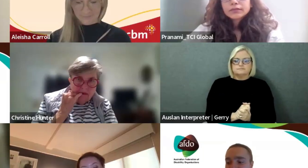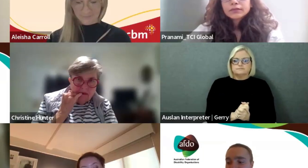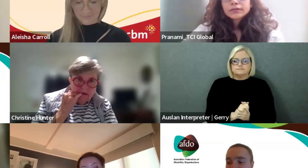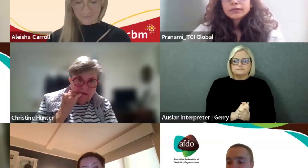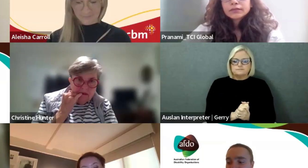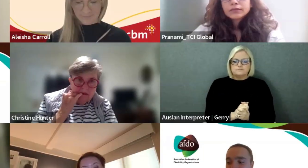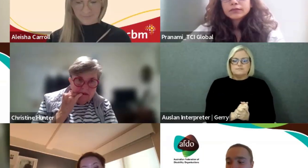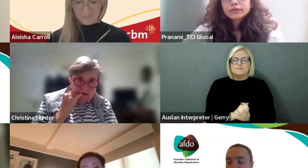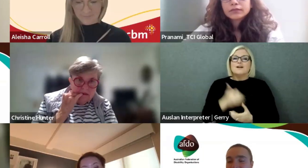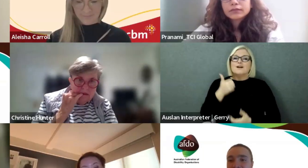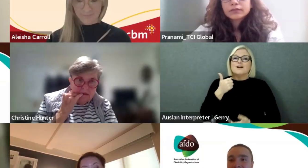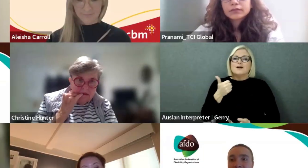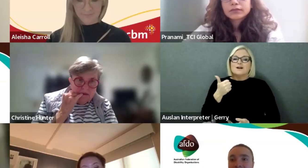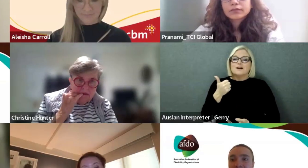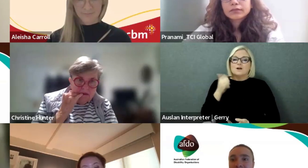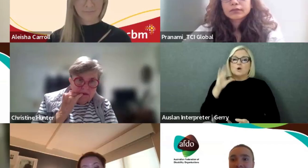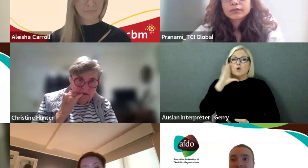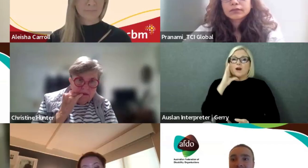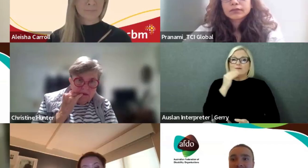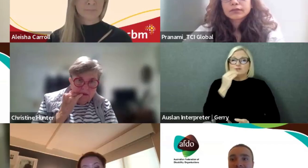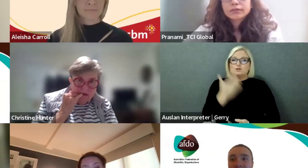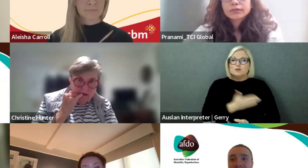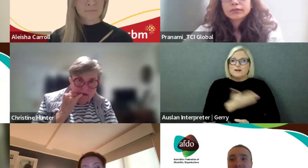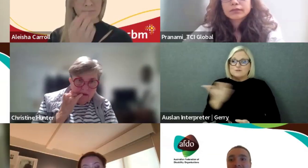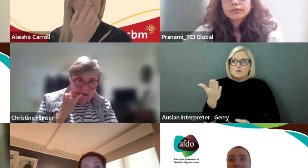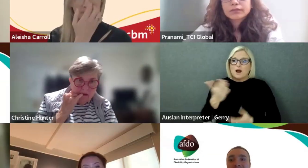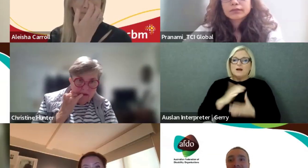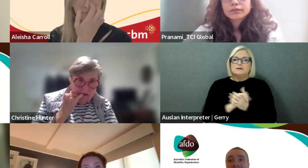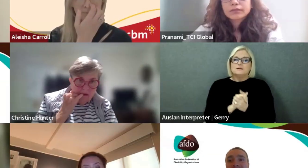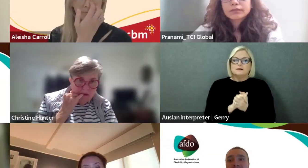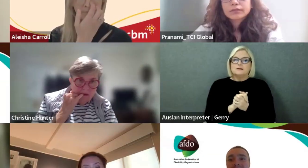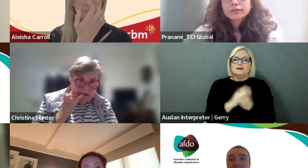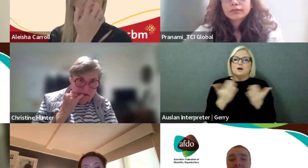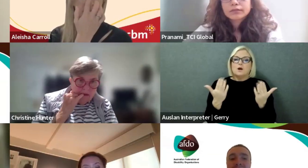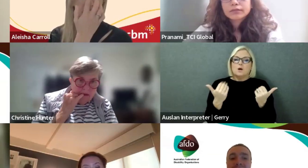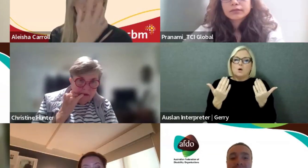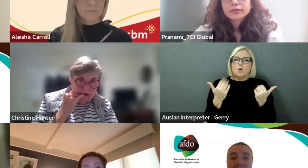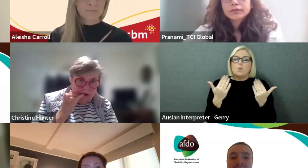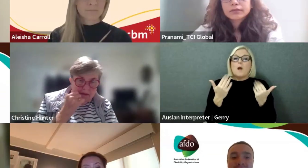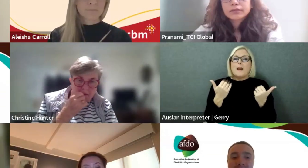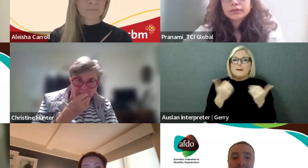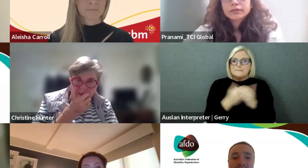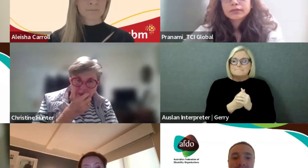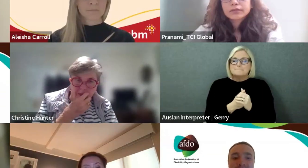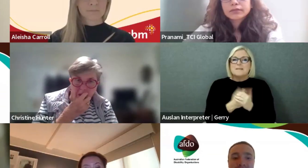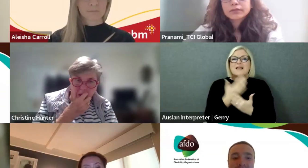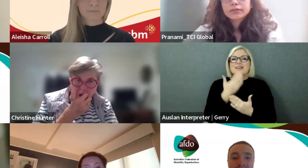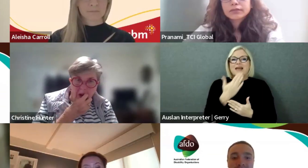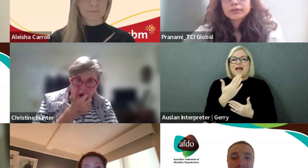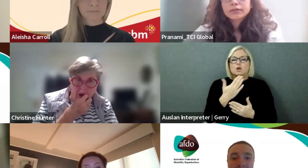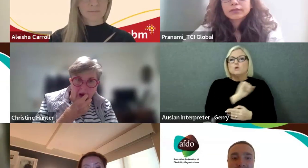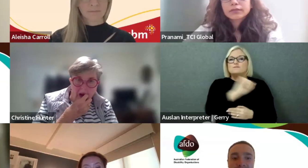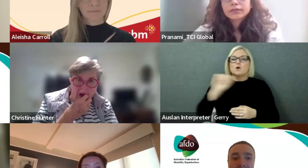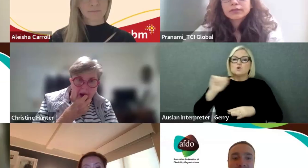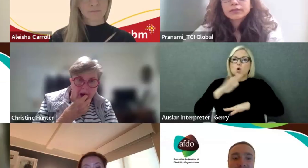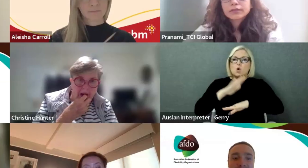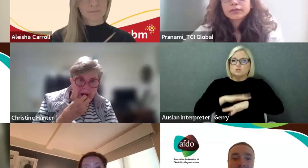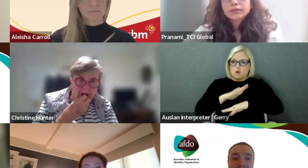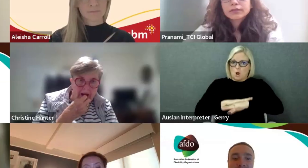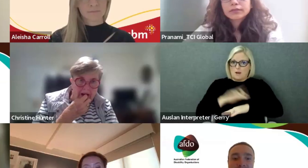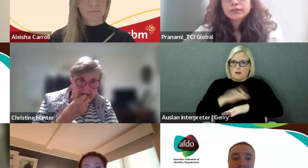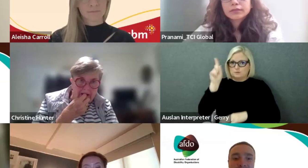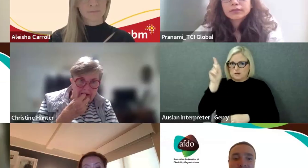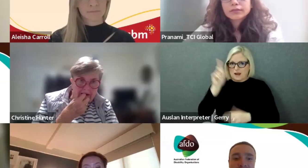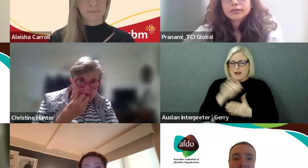Good afternoon, everyone, or wherever you're joining from, but welcome, and thank you for your time today. A massive thank you